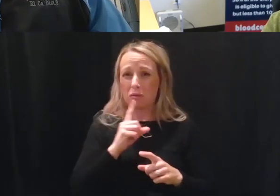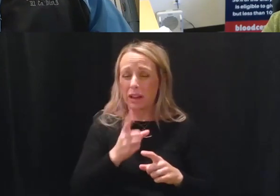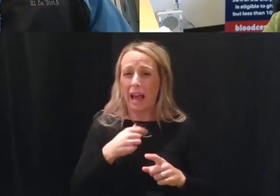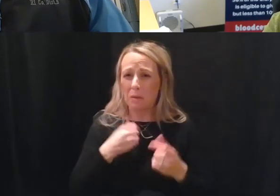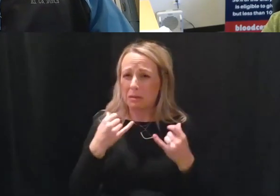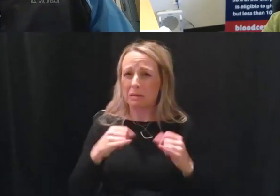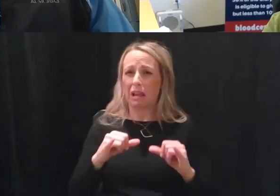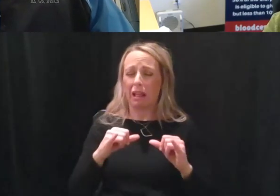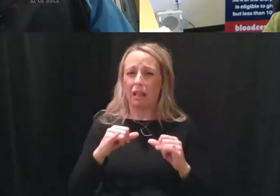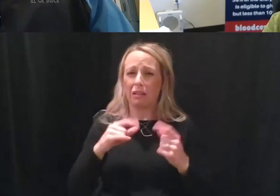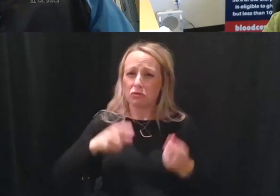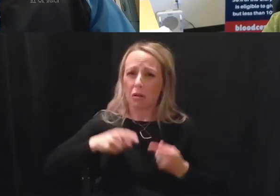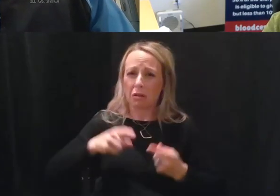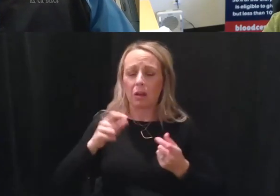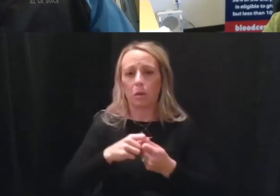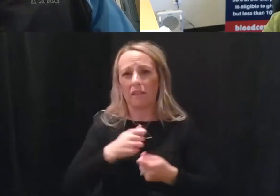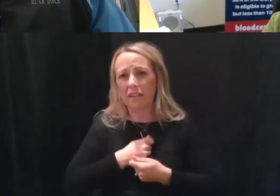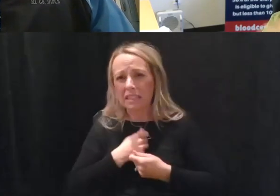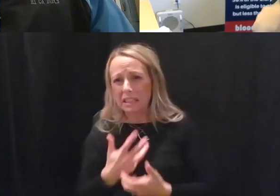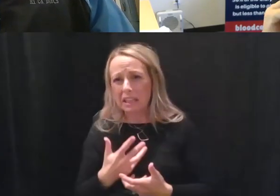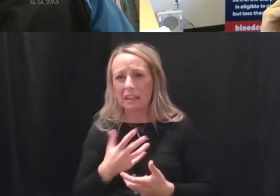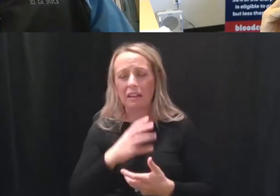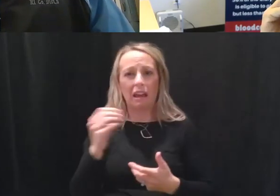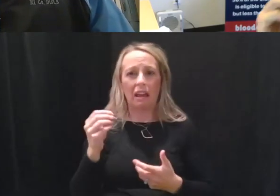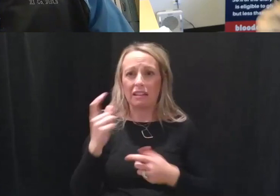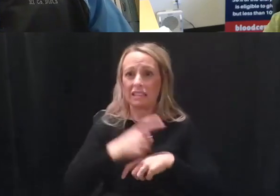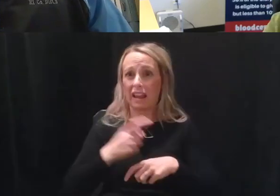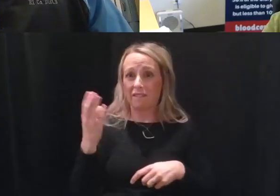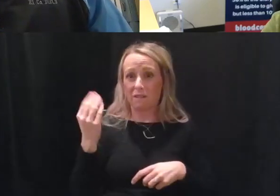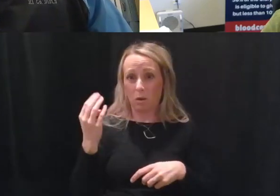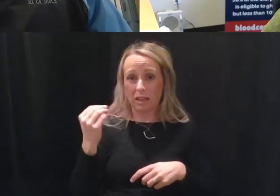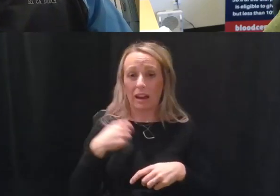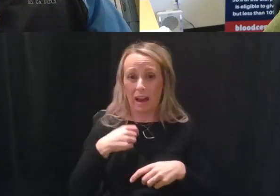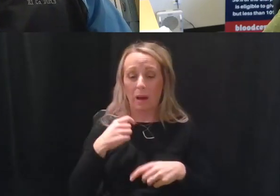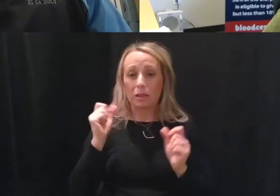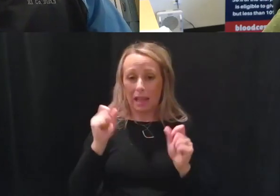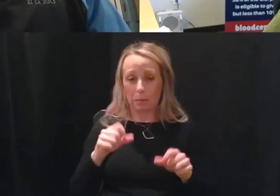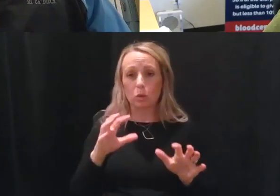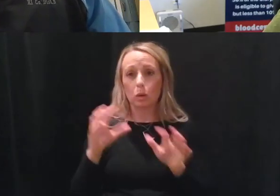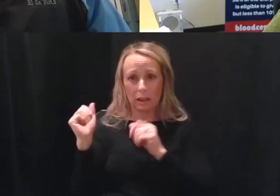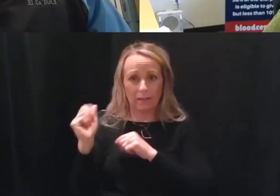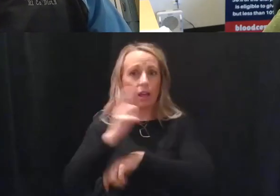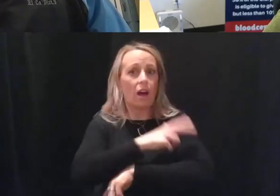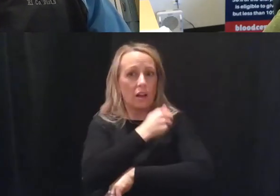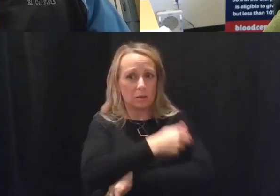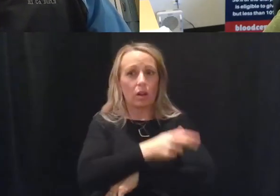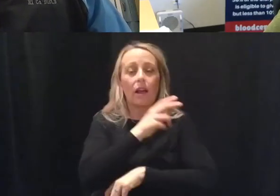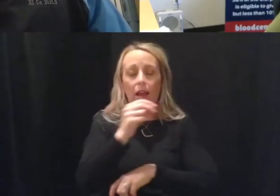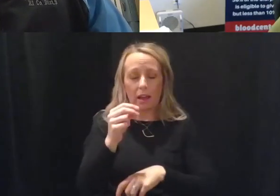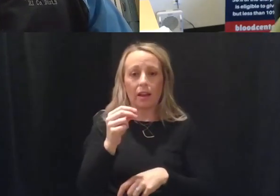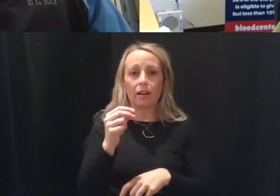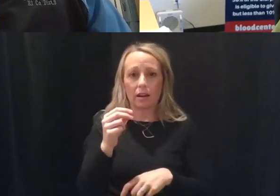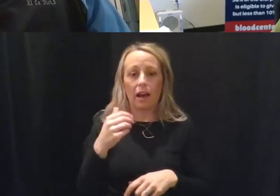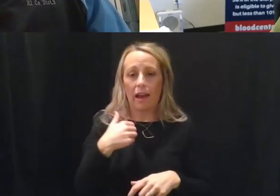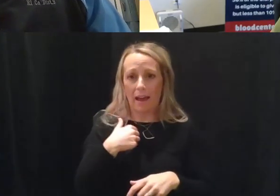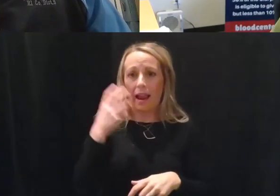And on day like 14, I got to leave the hospital. We went home and I had outside nursing for the